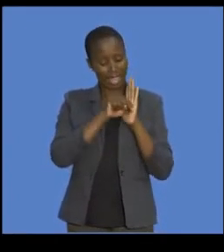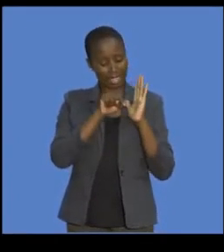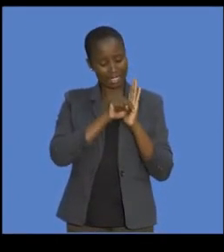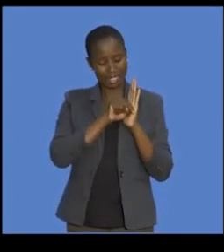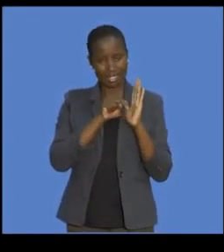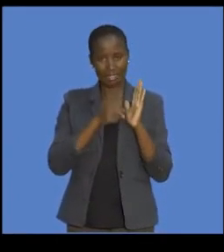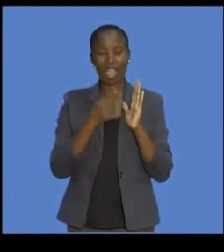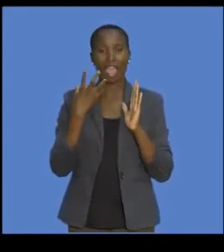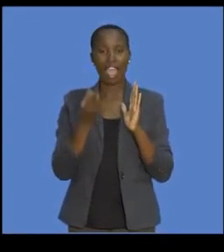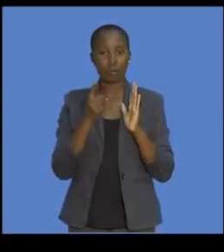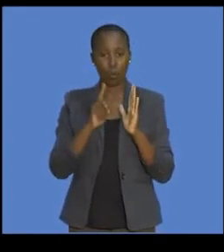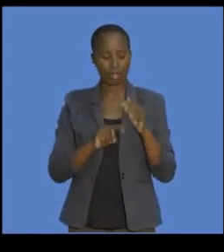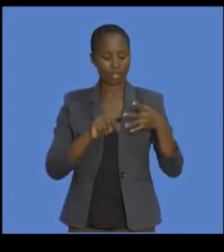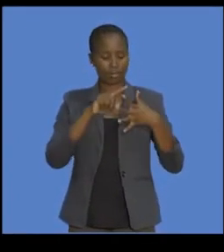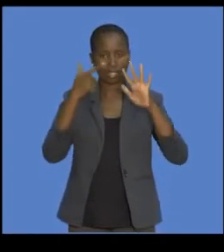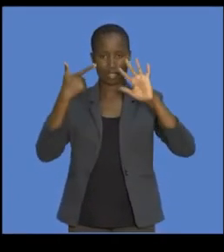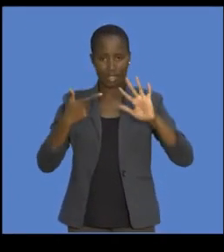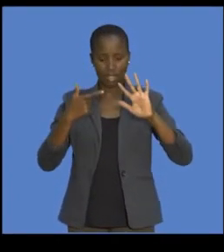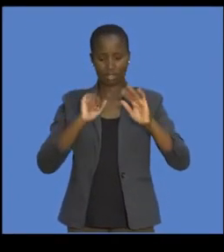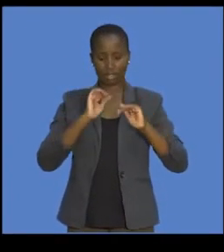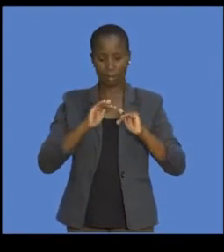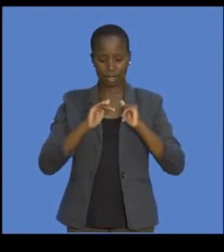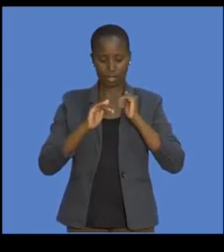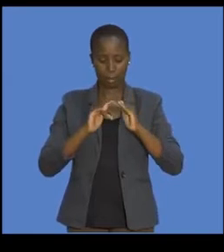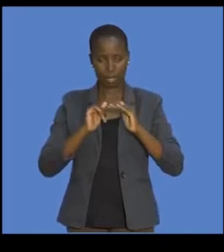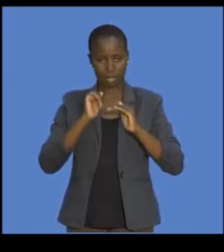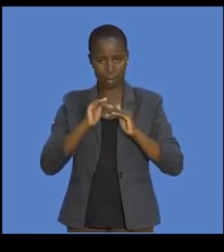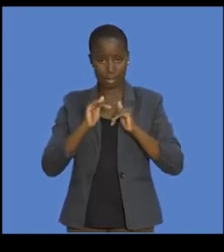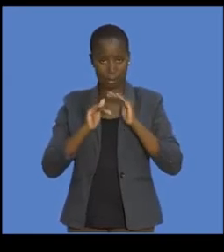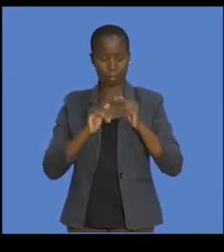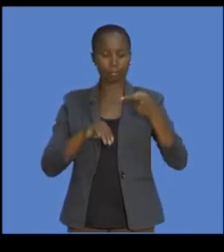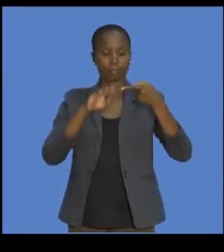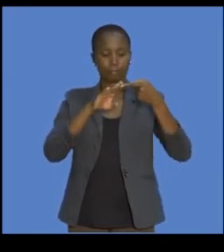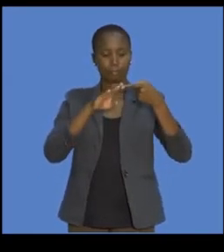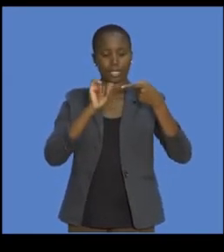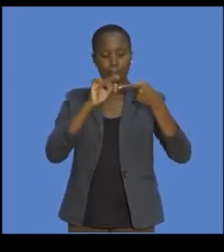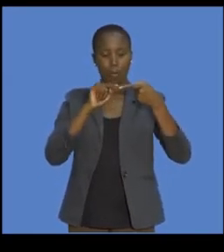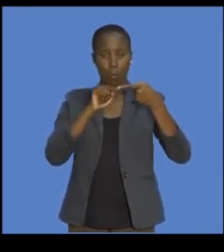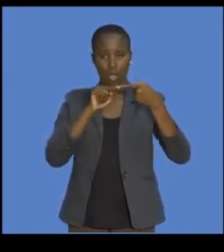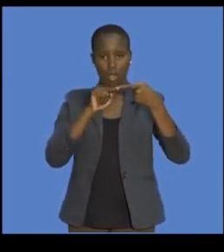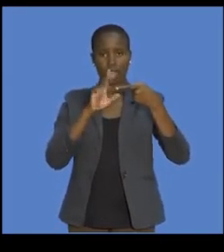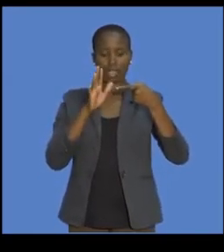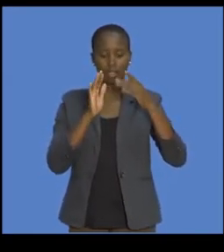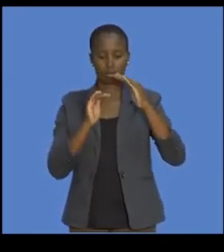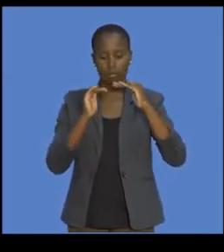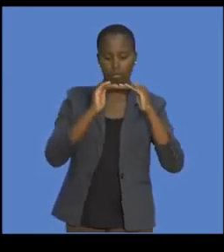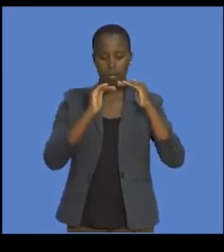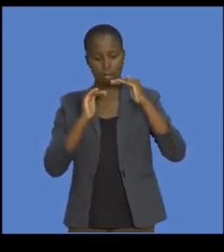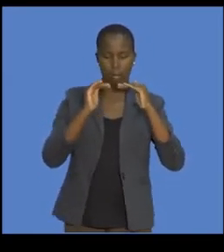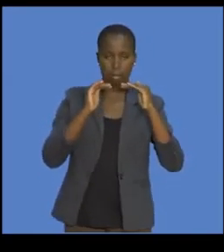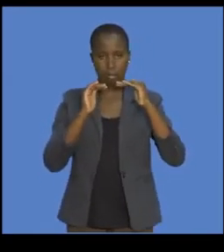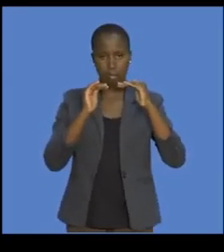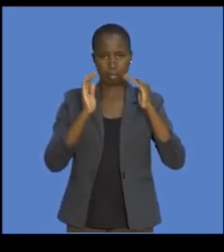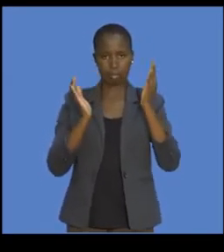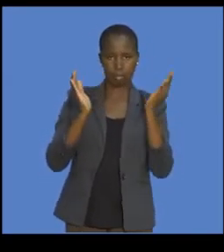the following 7 steps. So firstly, step 1, an imbalance is detected. That means there is a